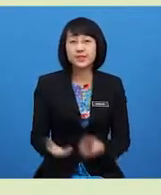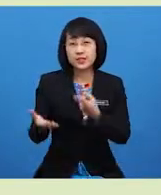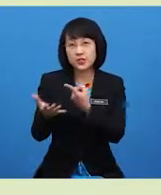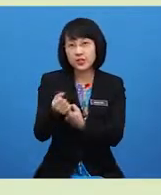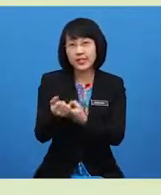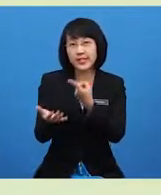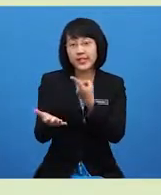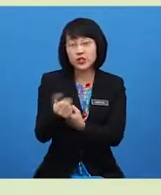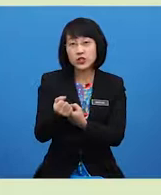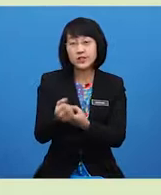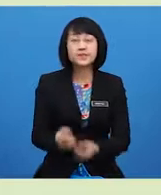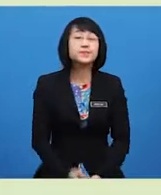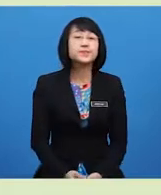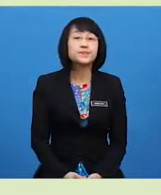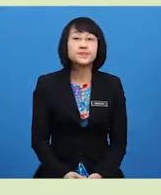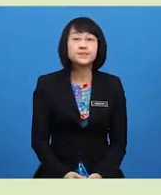sausage,